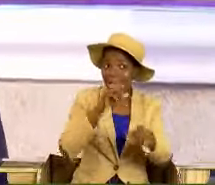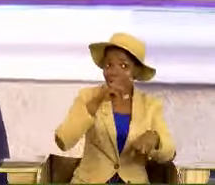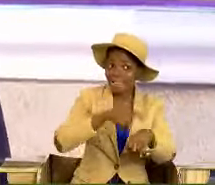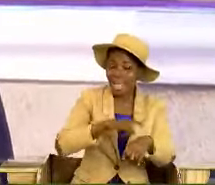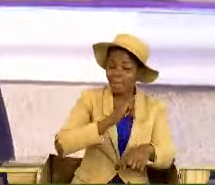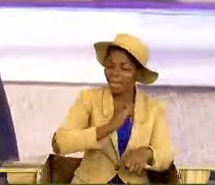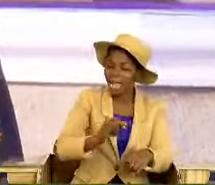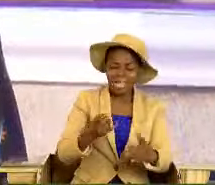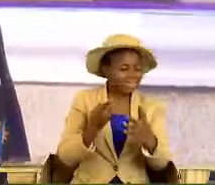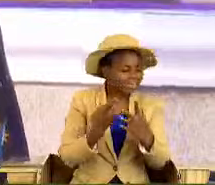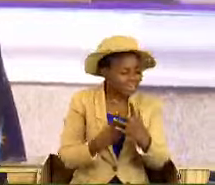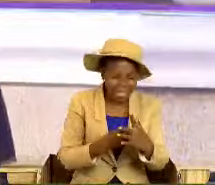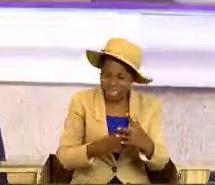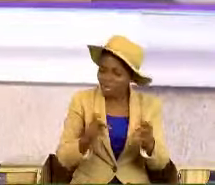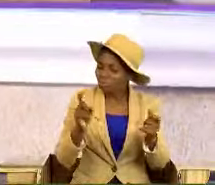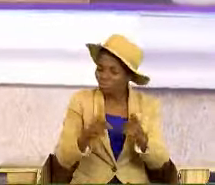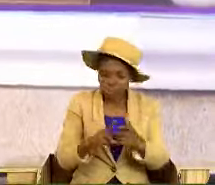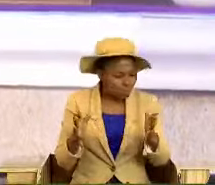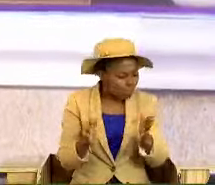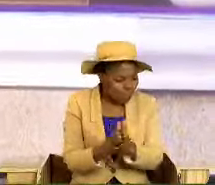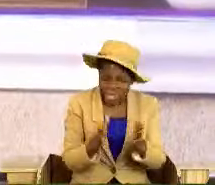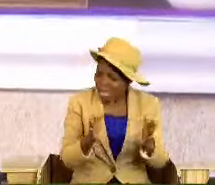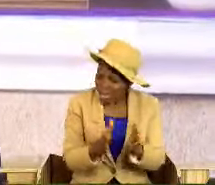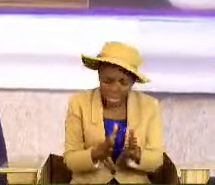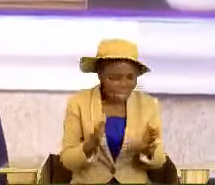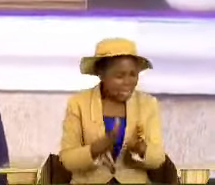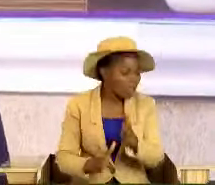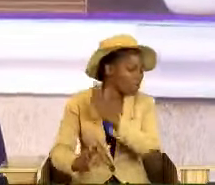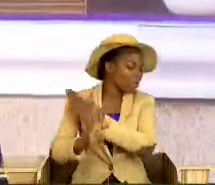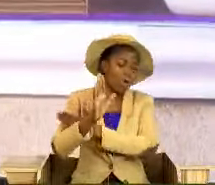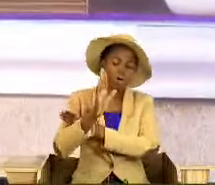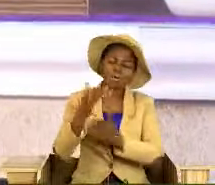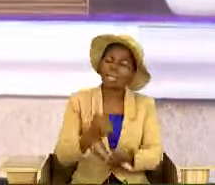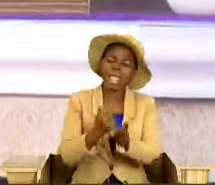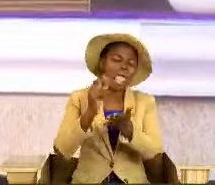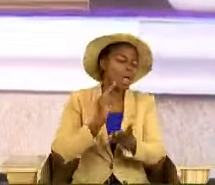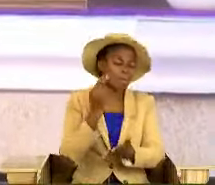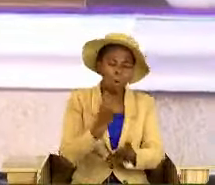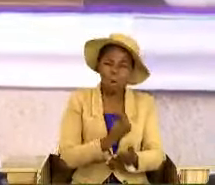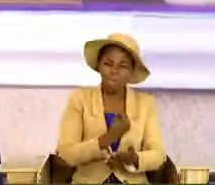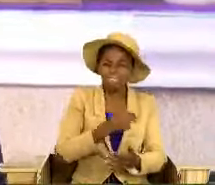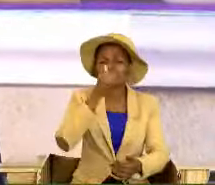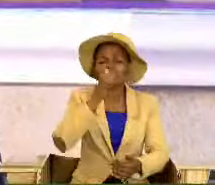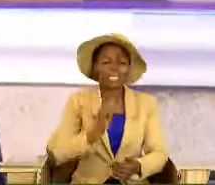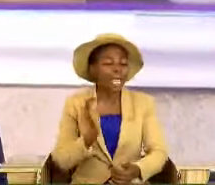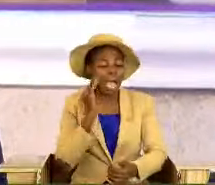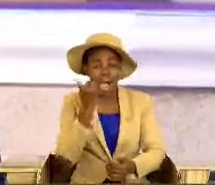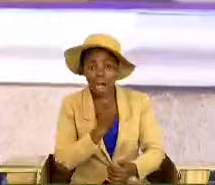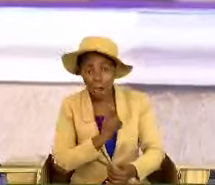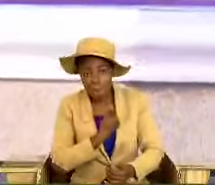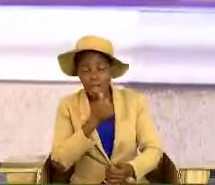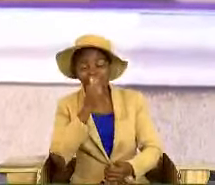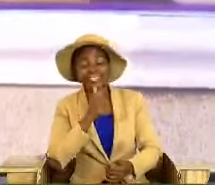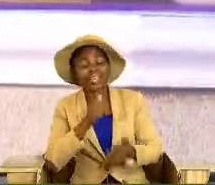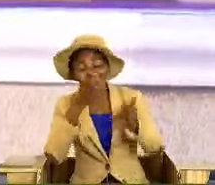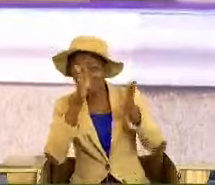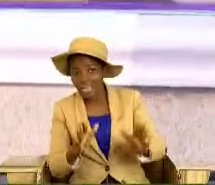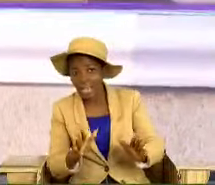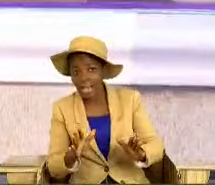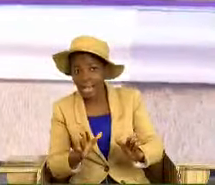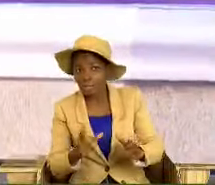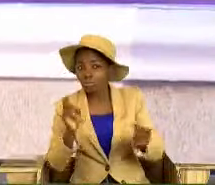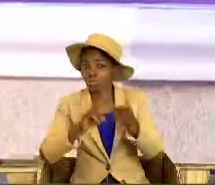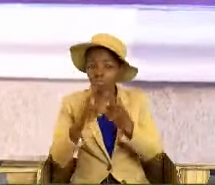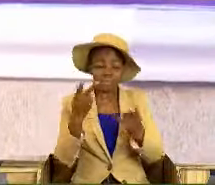midst to silence my silencer I will come outside to come and testify to the glory of God 85 minutes I was